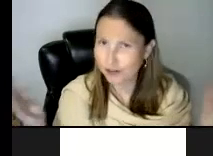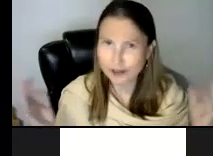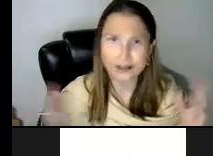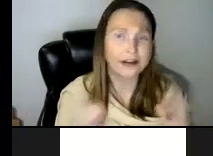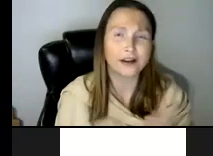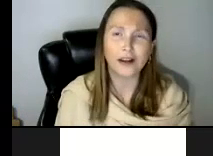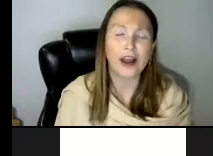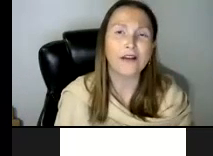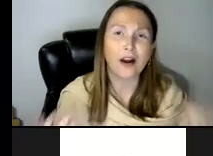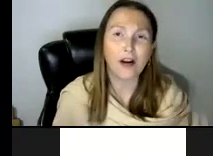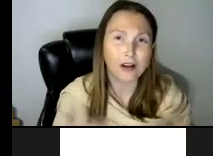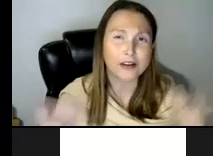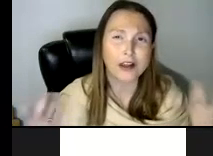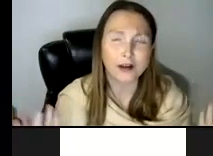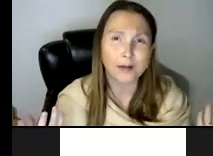electricity,